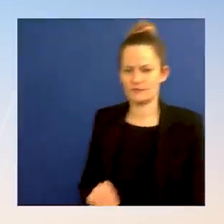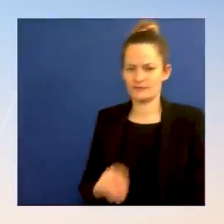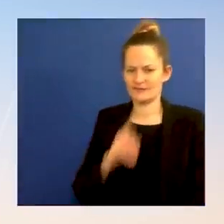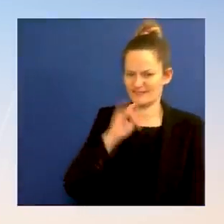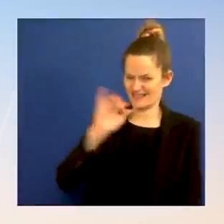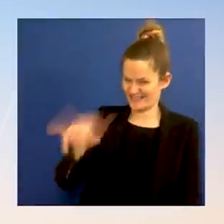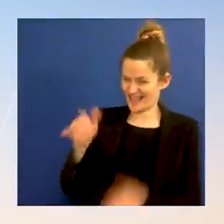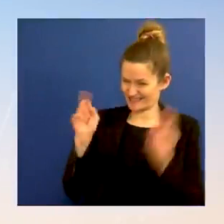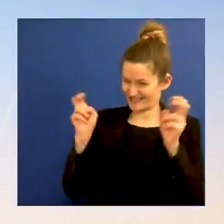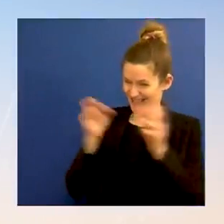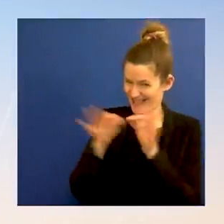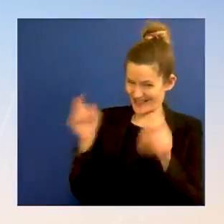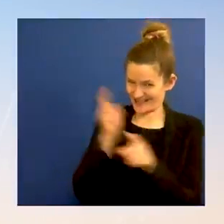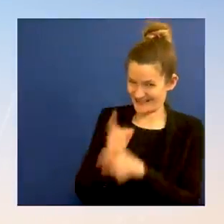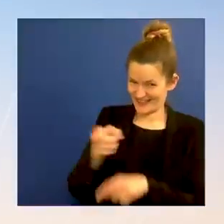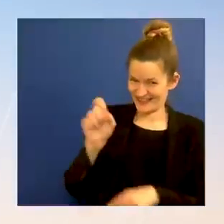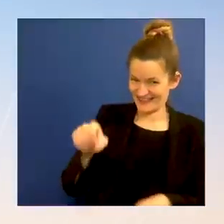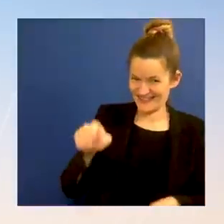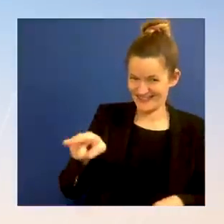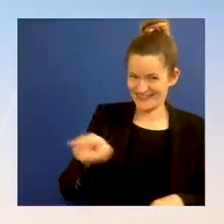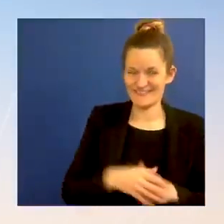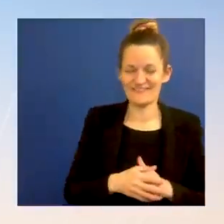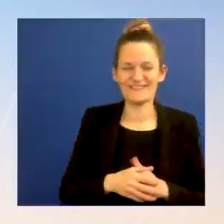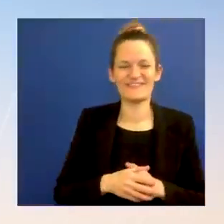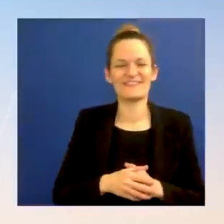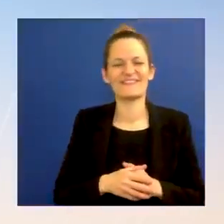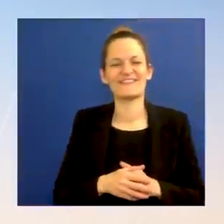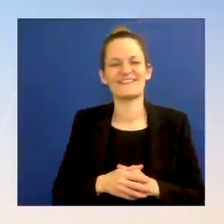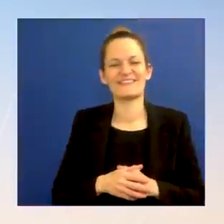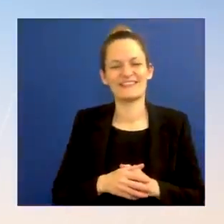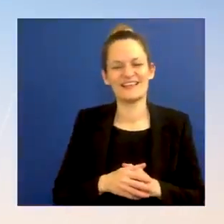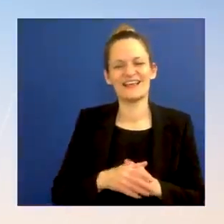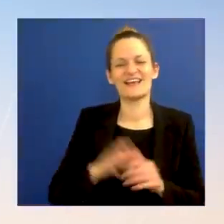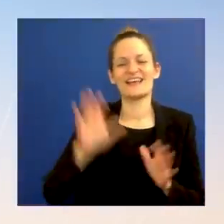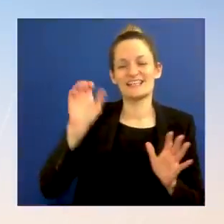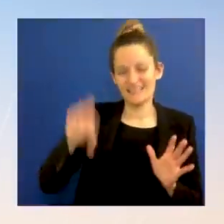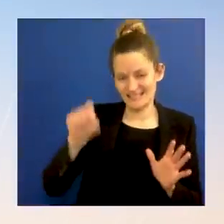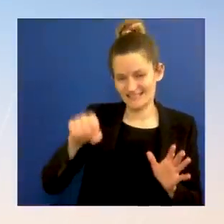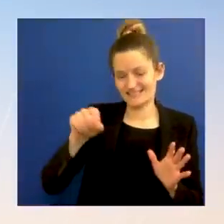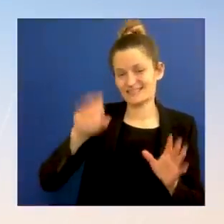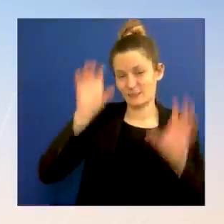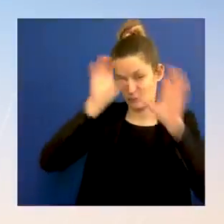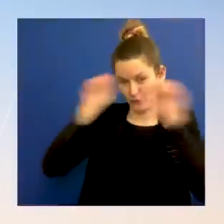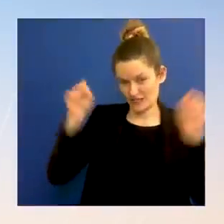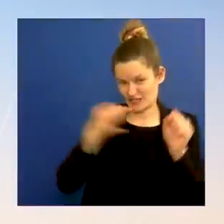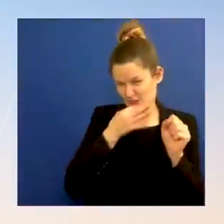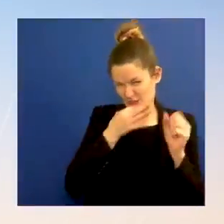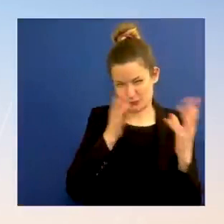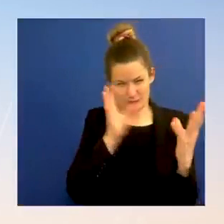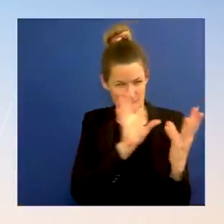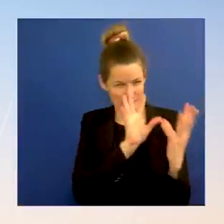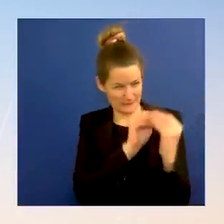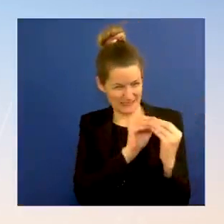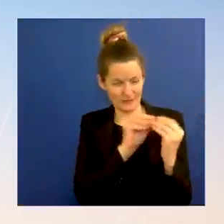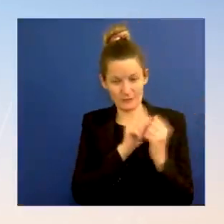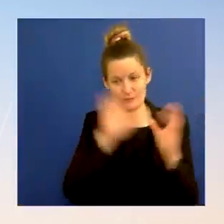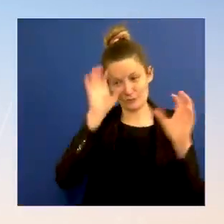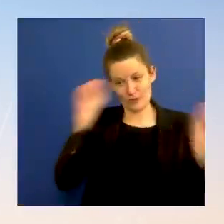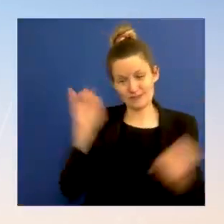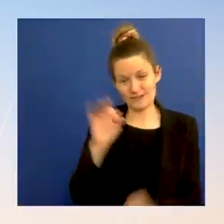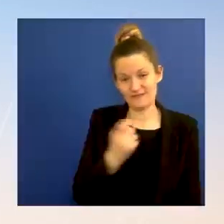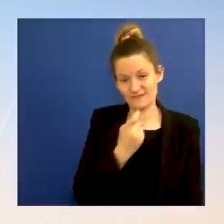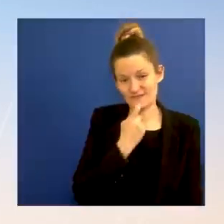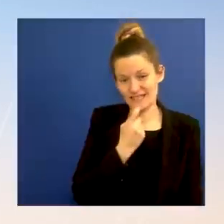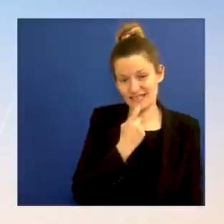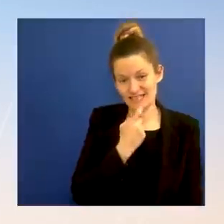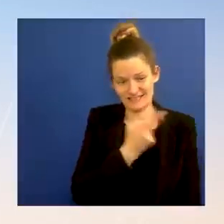is meeting with his counterpart shortly this afternoon. I will let them speak to what their aspirations are.